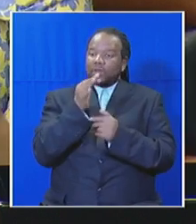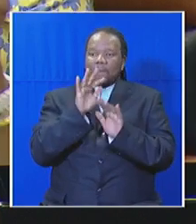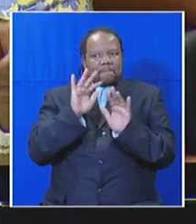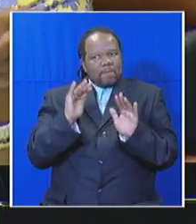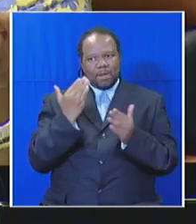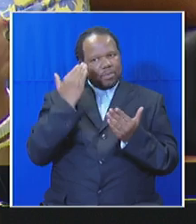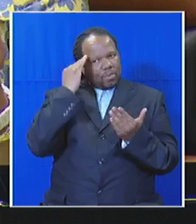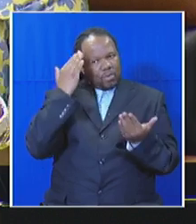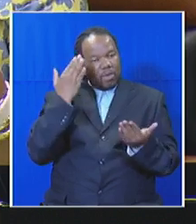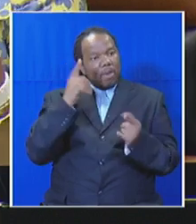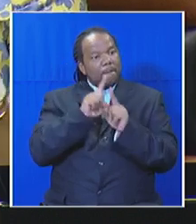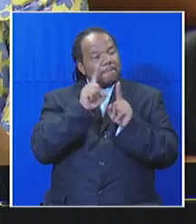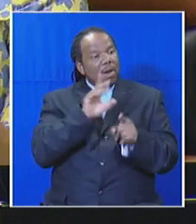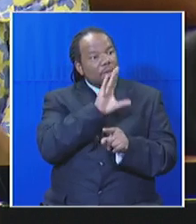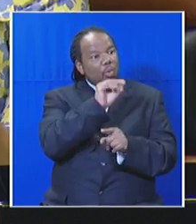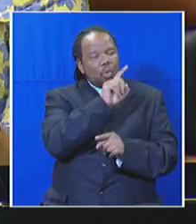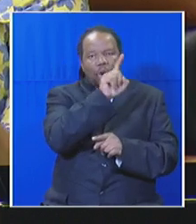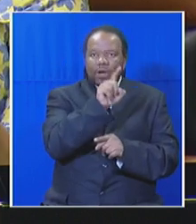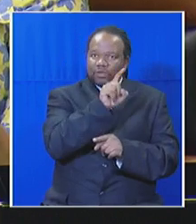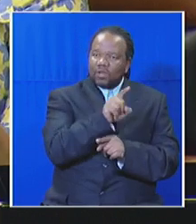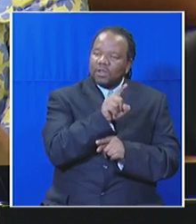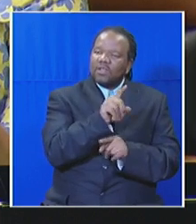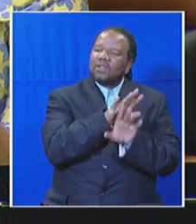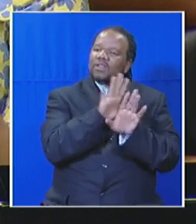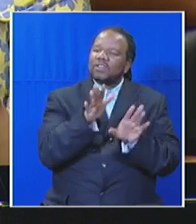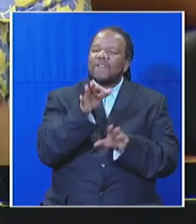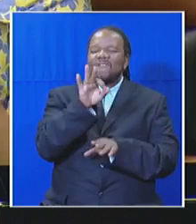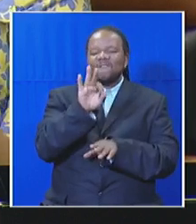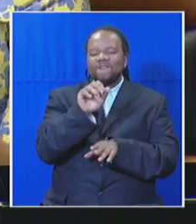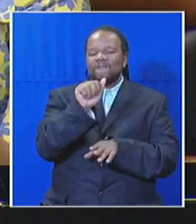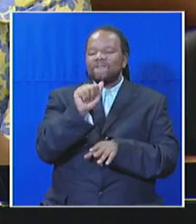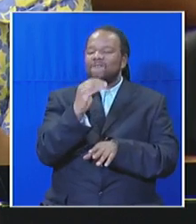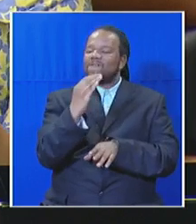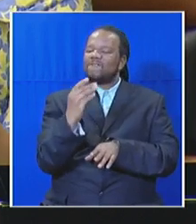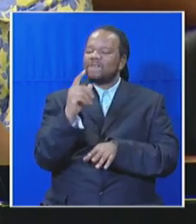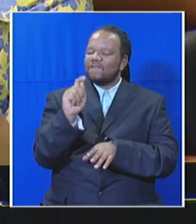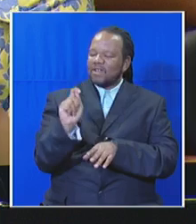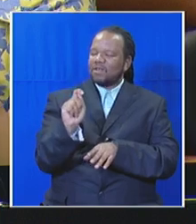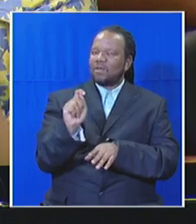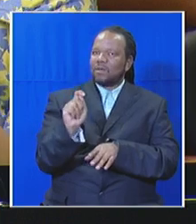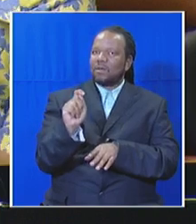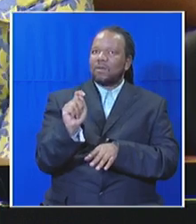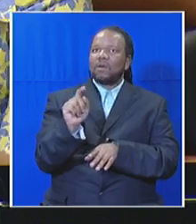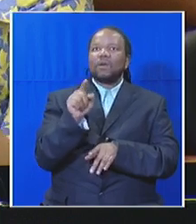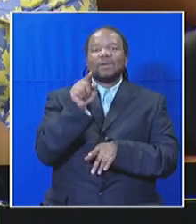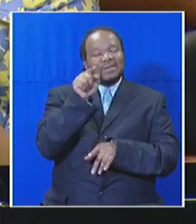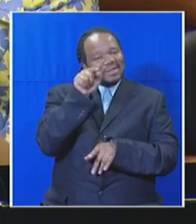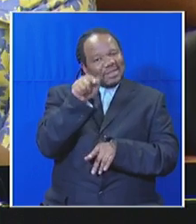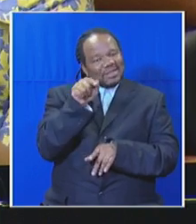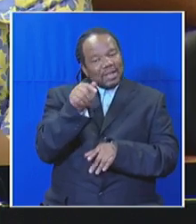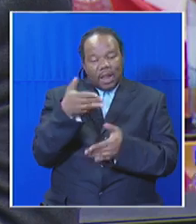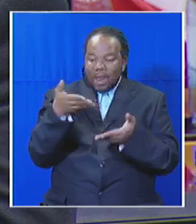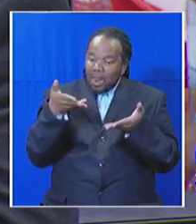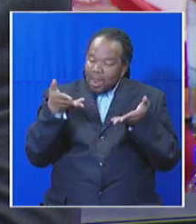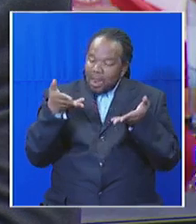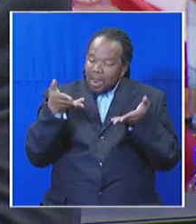had been given. This is a question and answer session, by the way. It's This is a factual question and answer. How that do you there call us to is an Parliament to listen